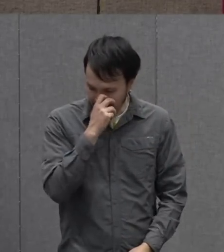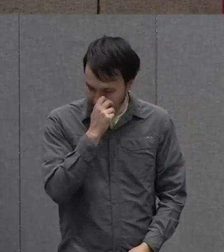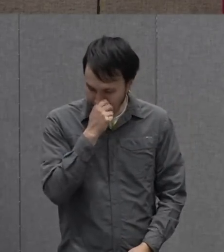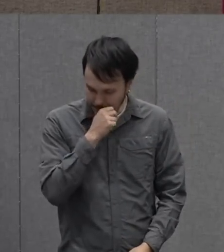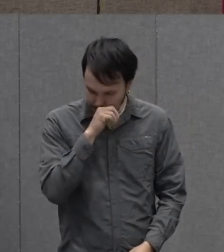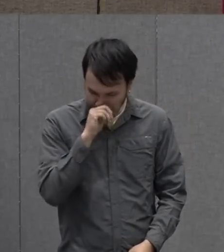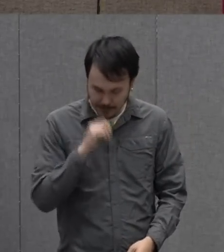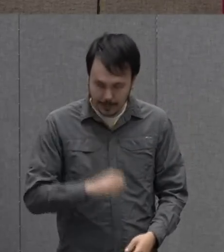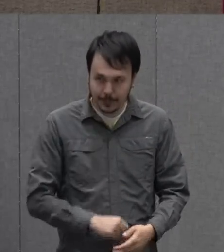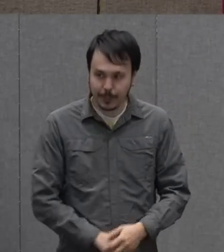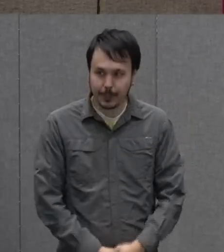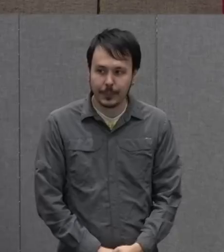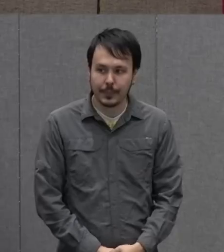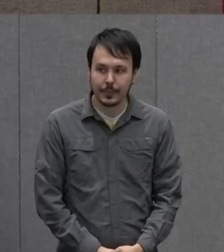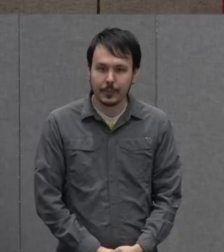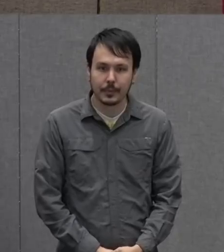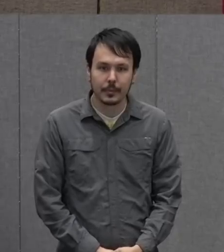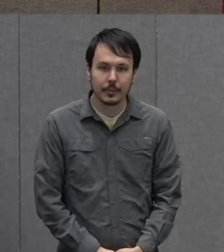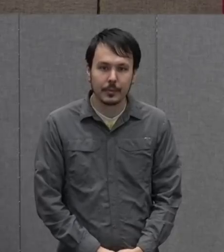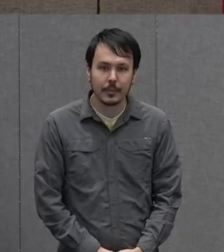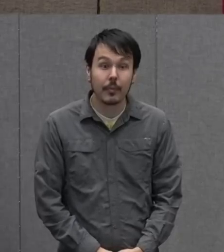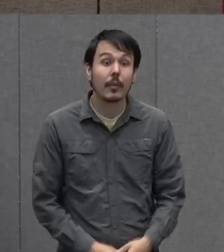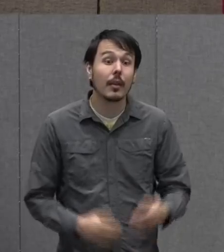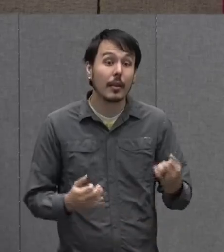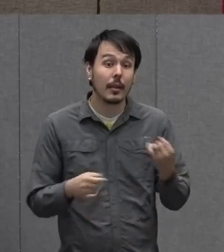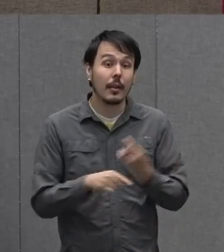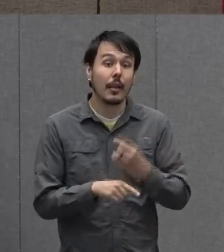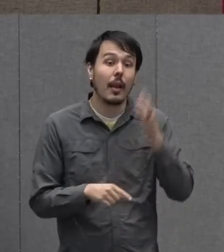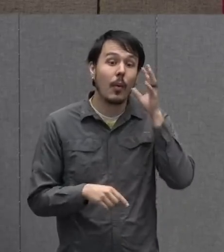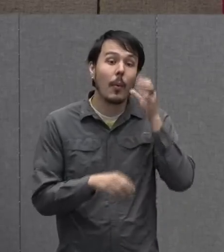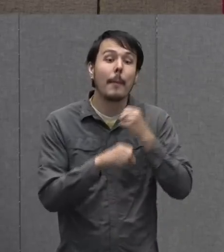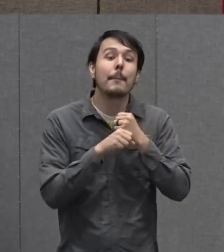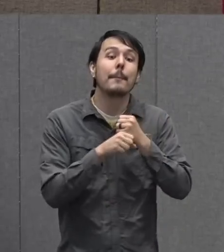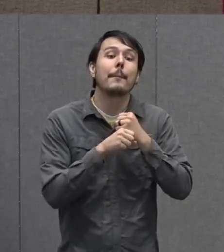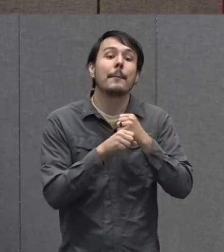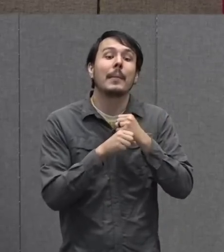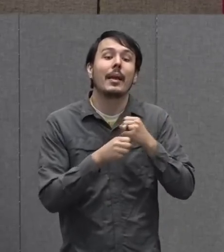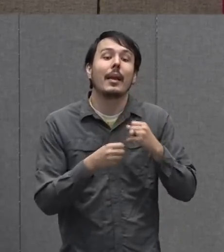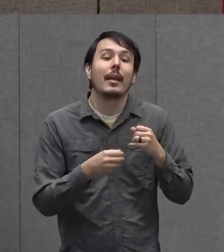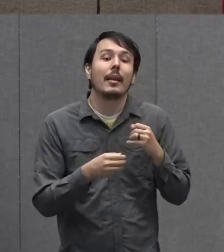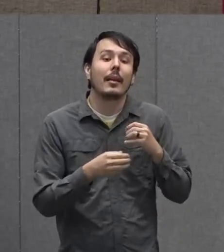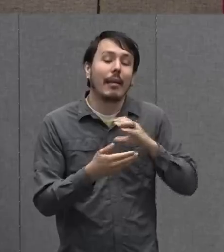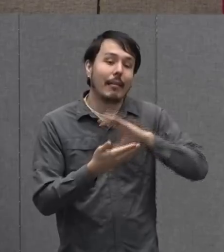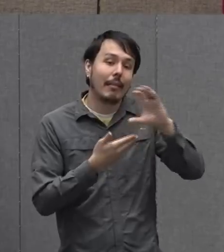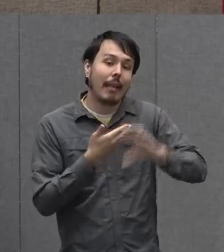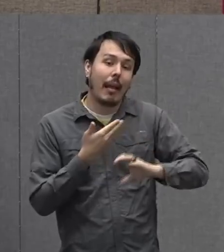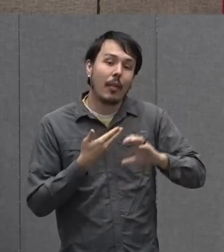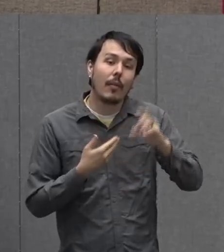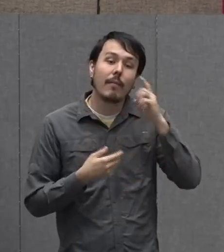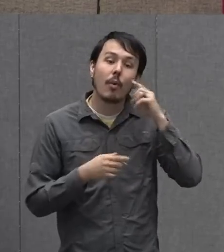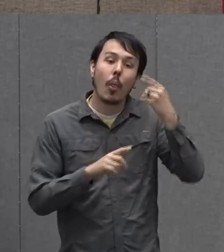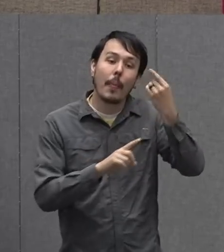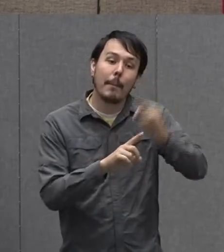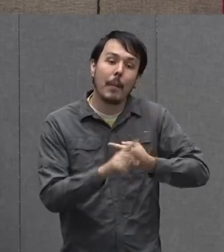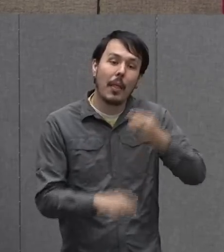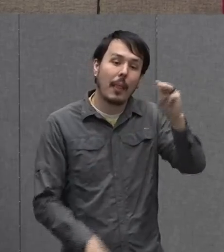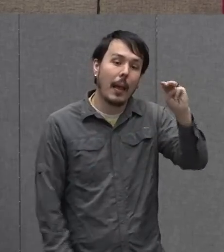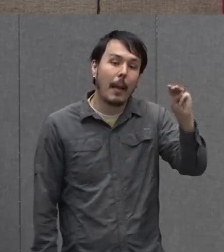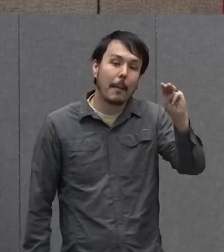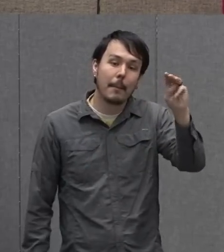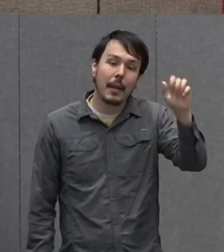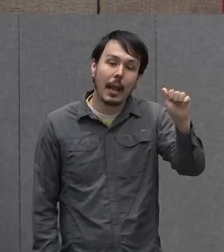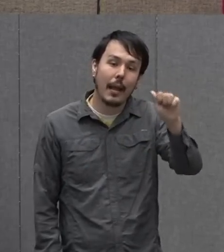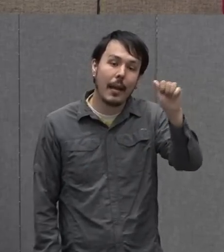Now, we are making a calendar for the month of May. May, capital